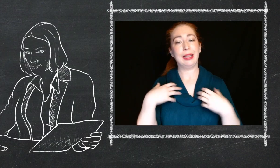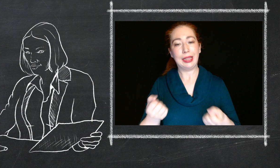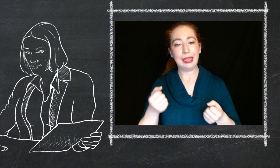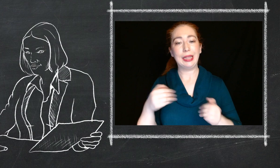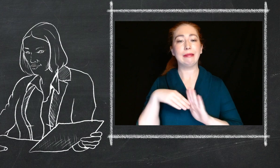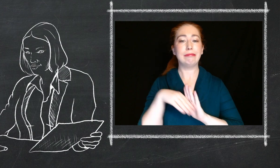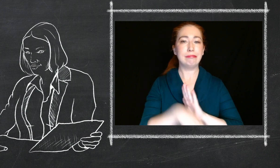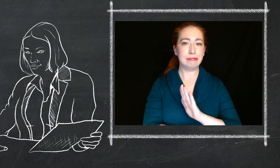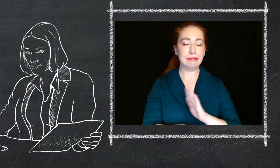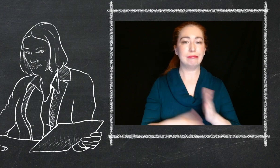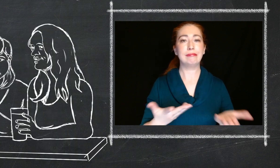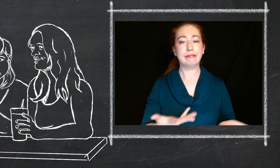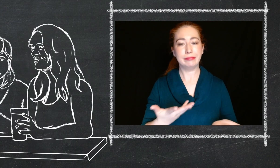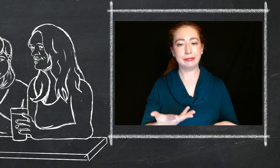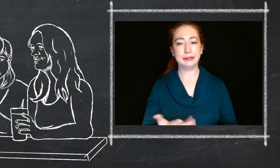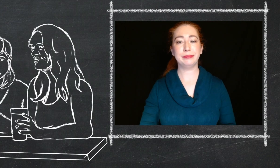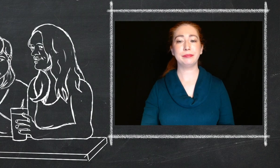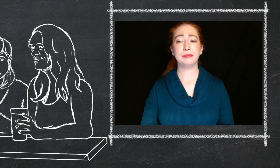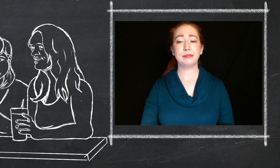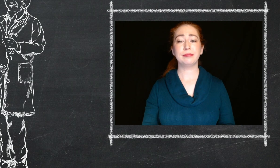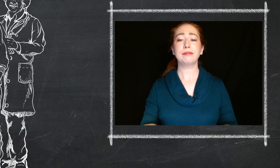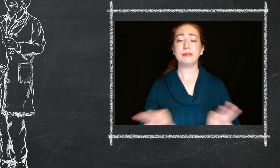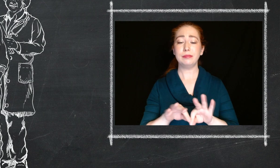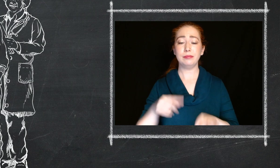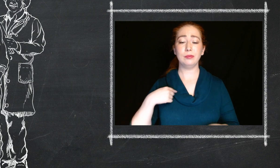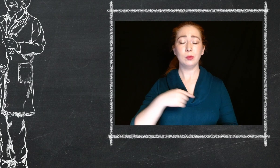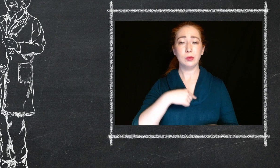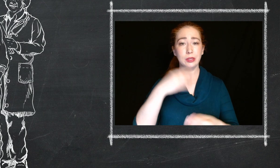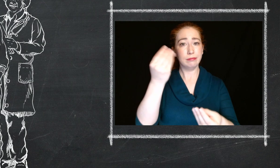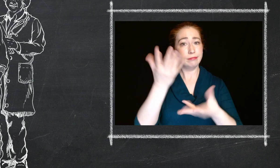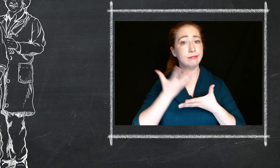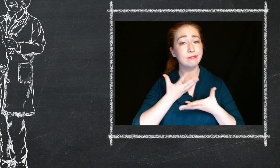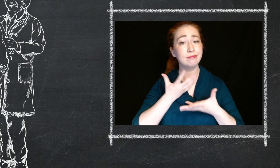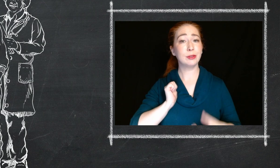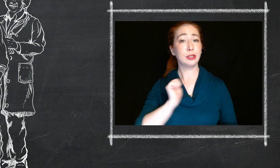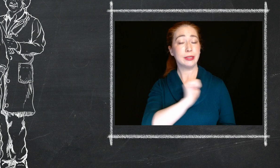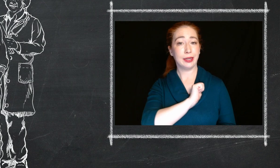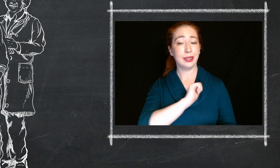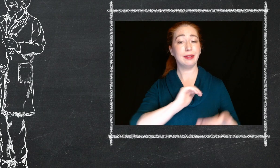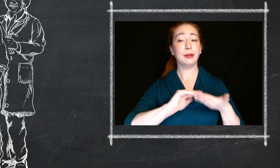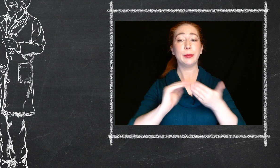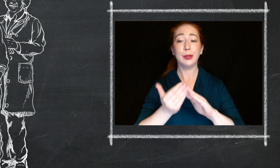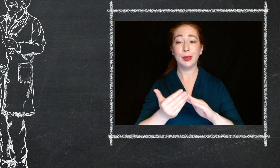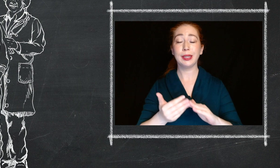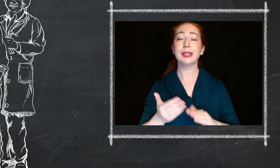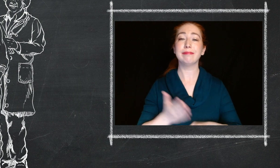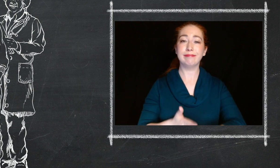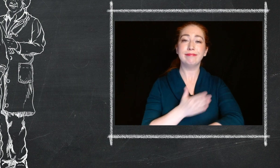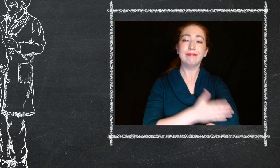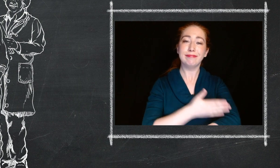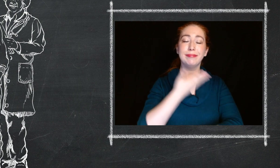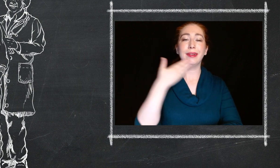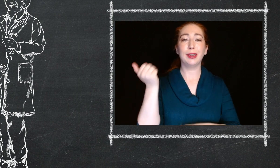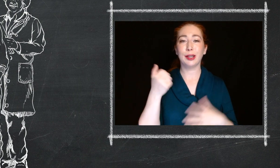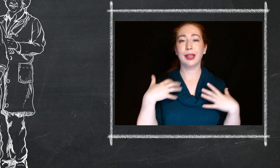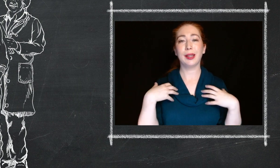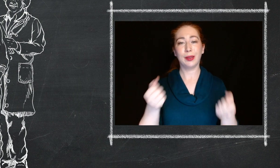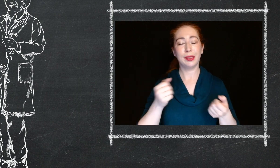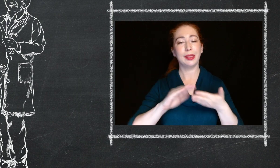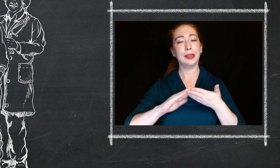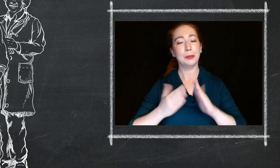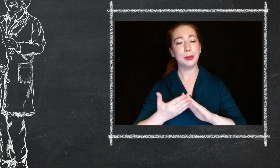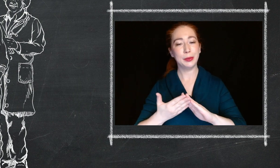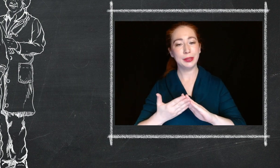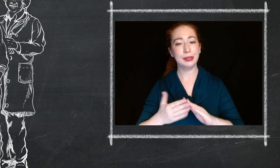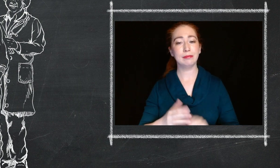and financial stability. An informed community is a healthier community. We must work